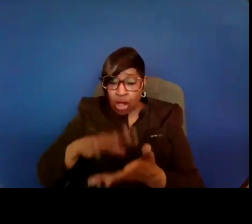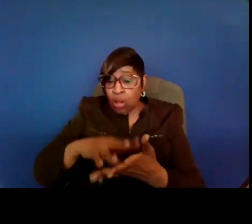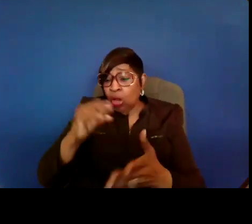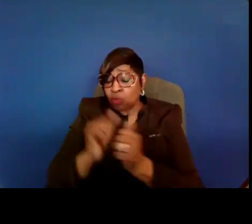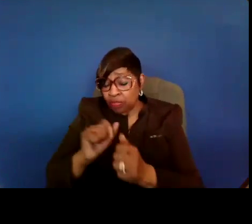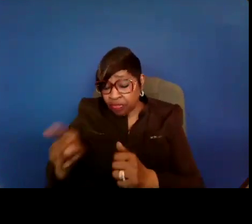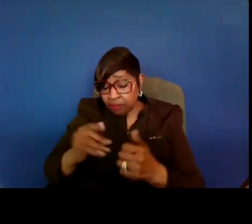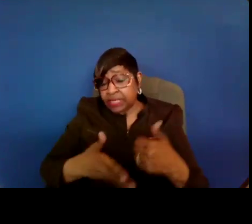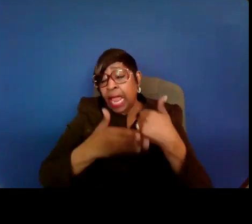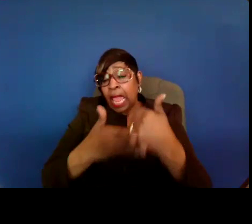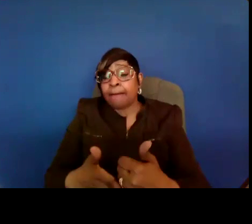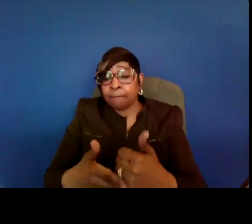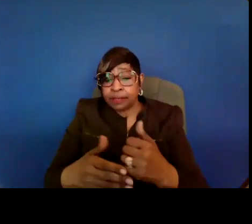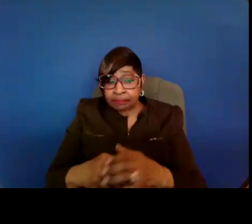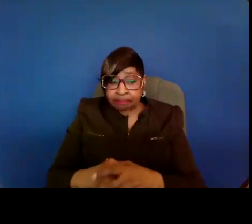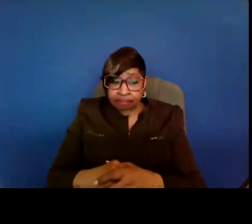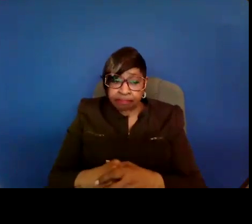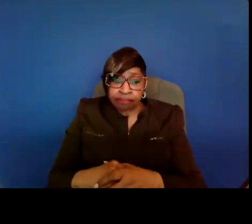help them.